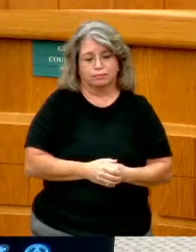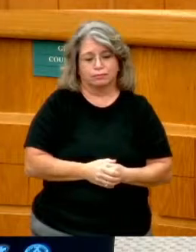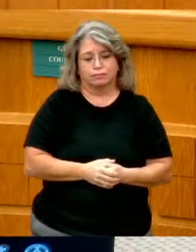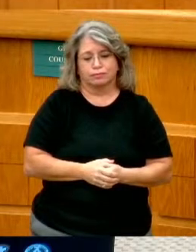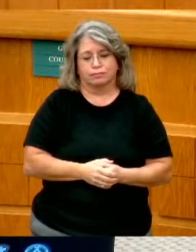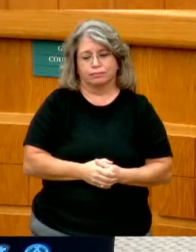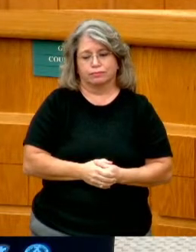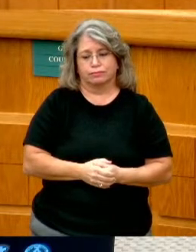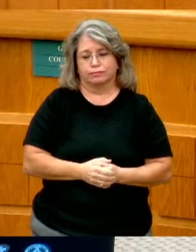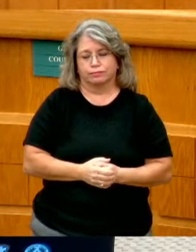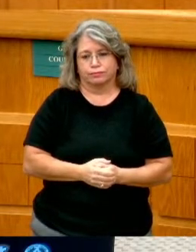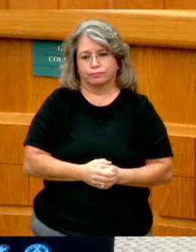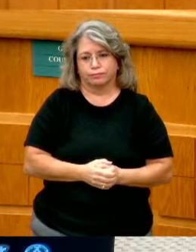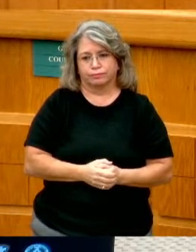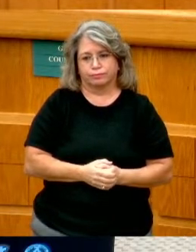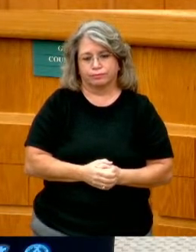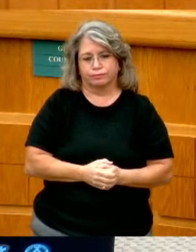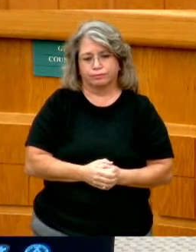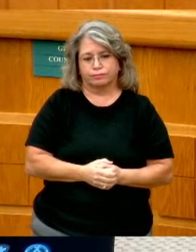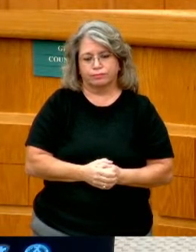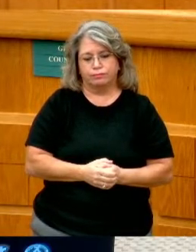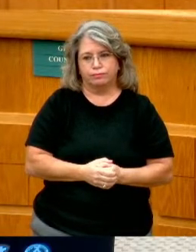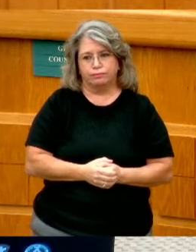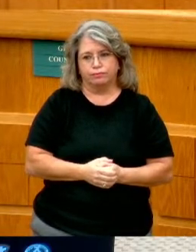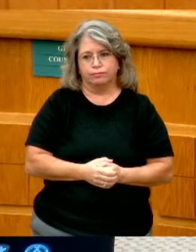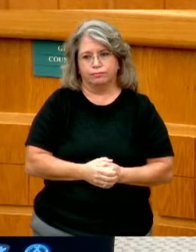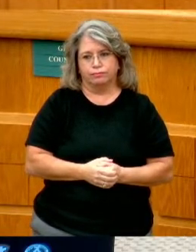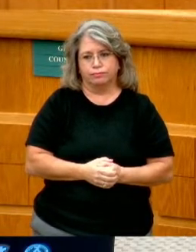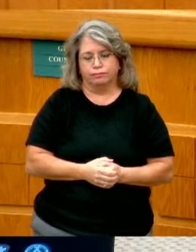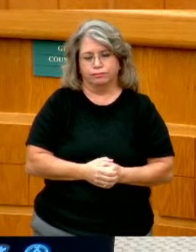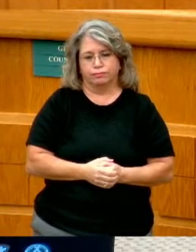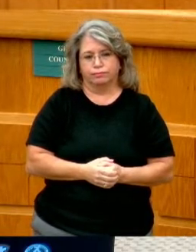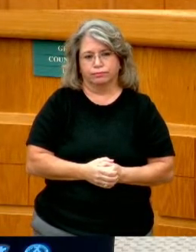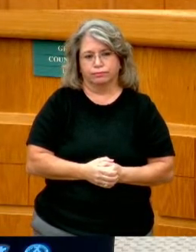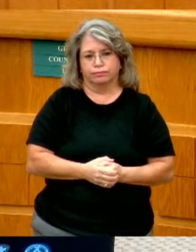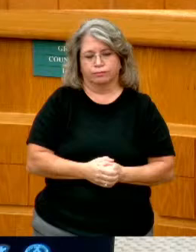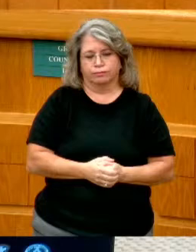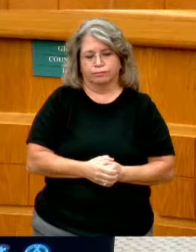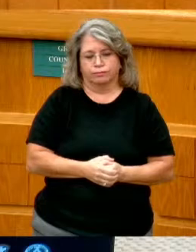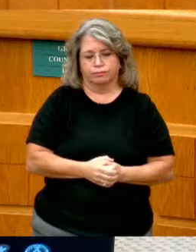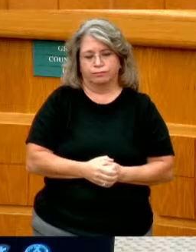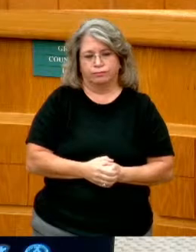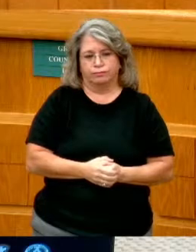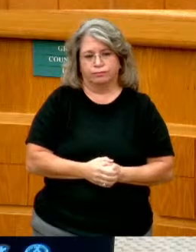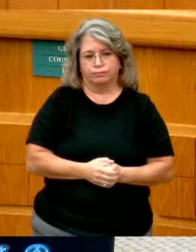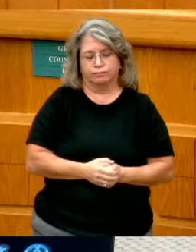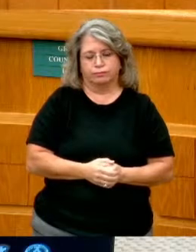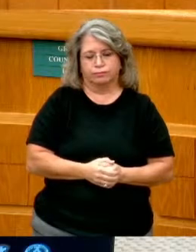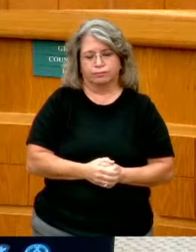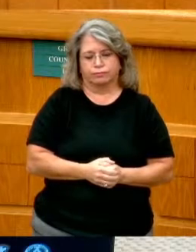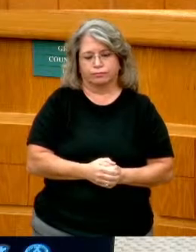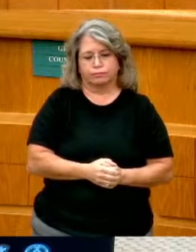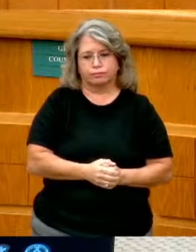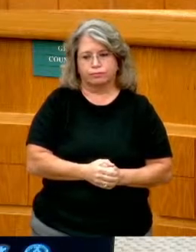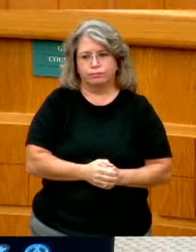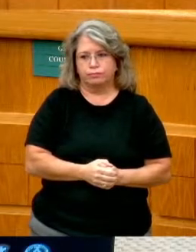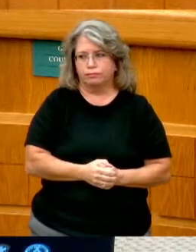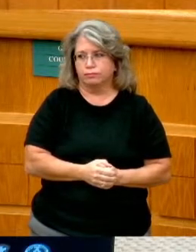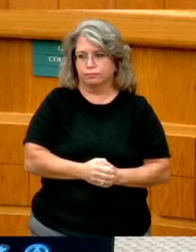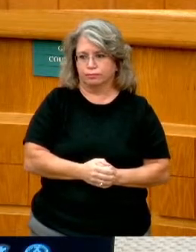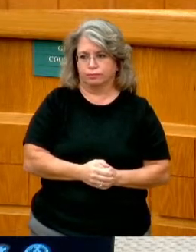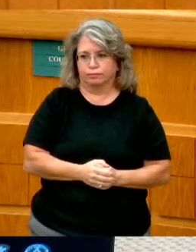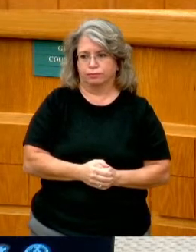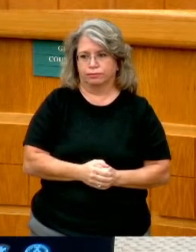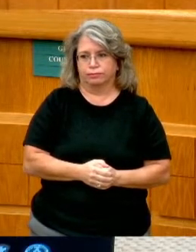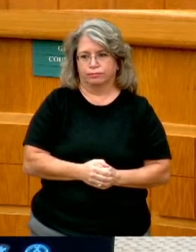de su cita. Estas segundas dosis llegaron ayer alrededor de las 10:20 de la mañana y ya configuramos las clínicas para el día de hoy y mañana.